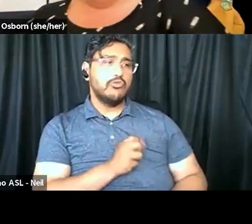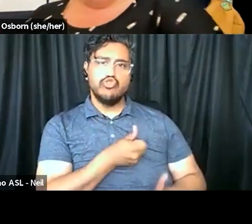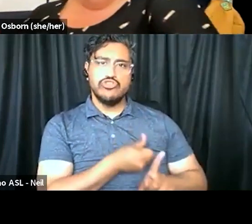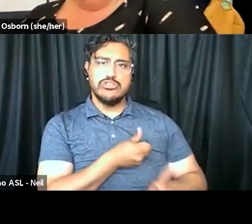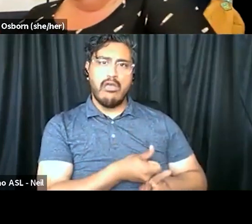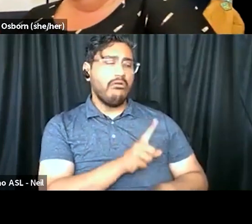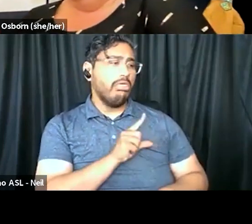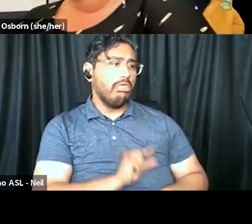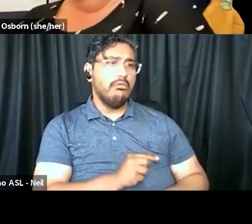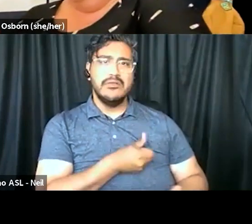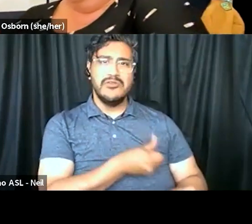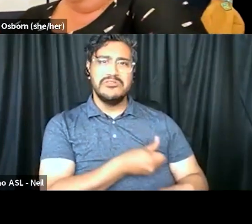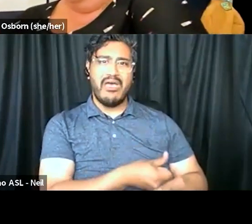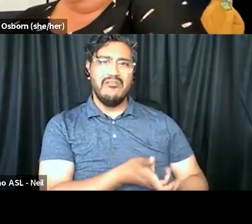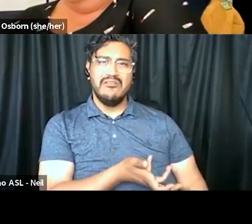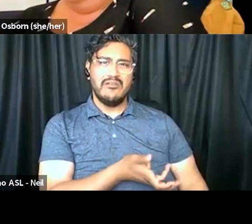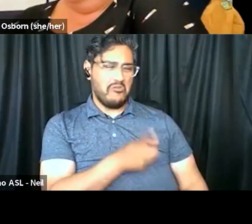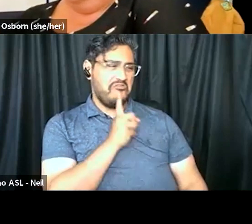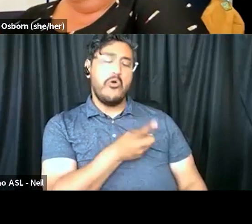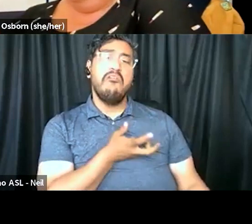yourself, trying to fit in,